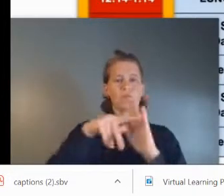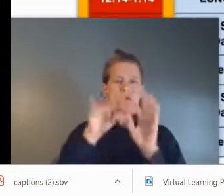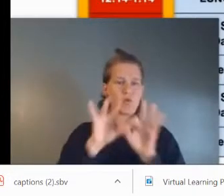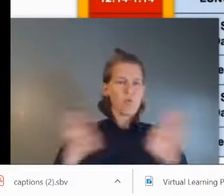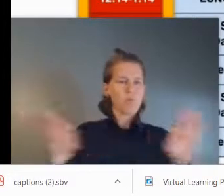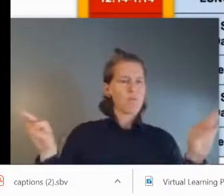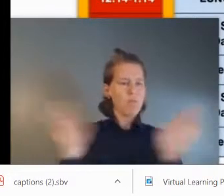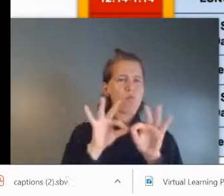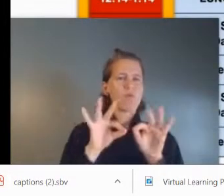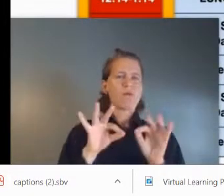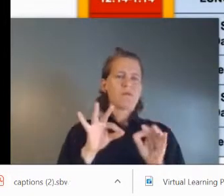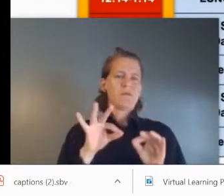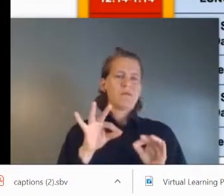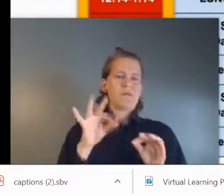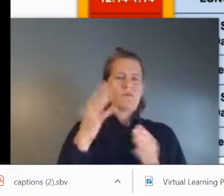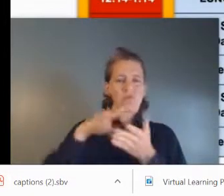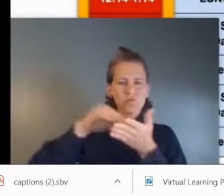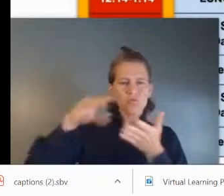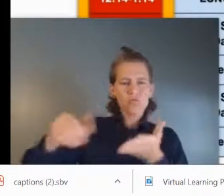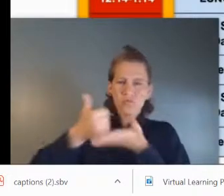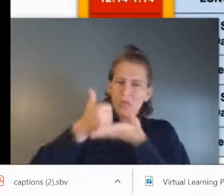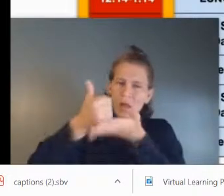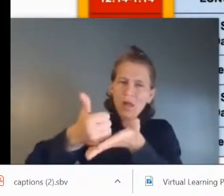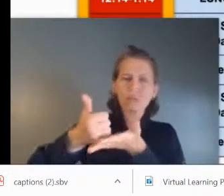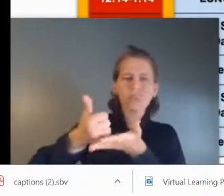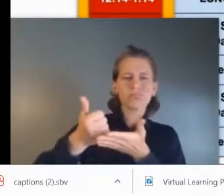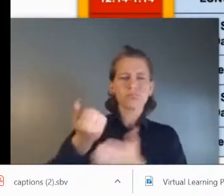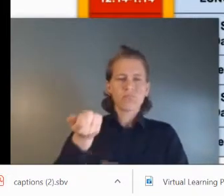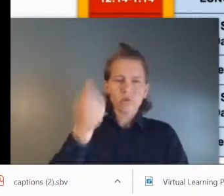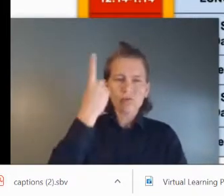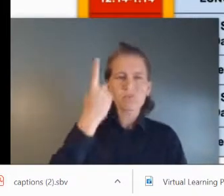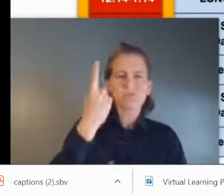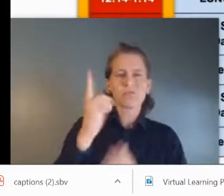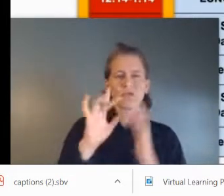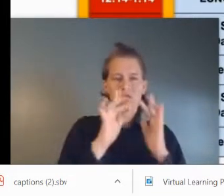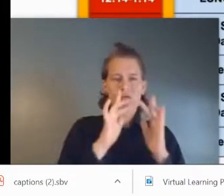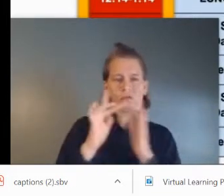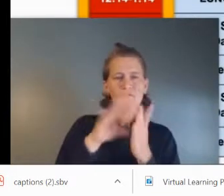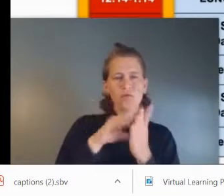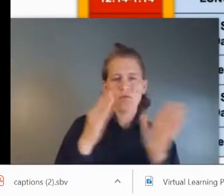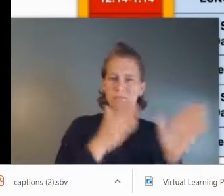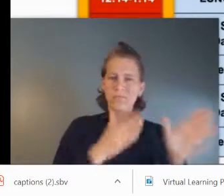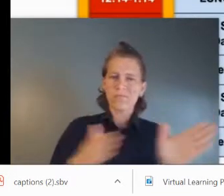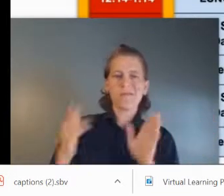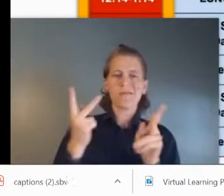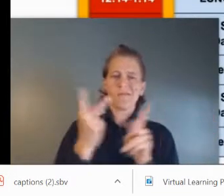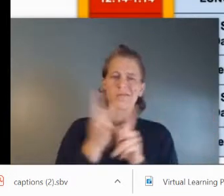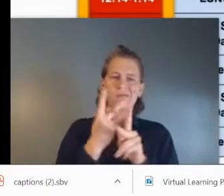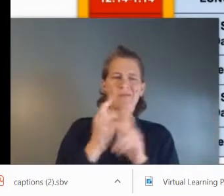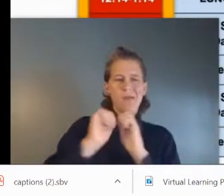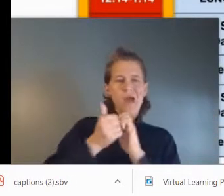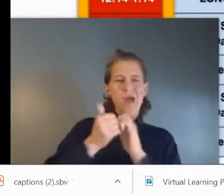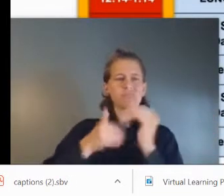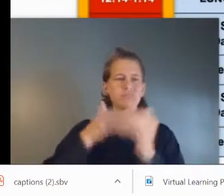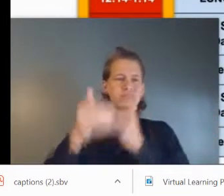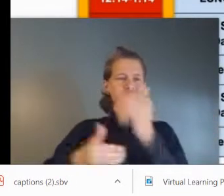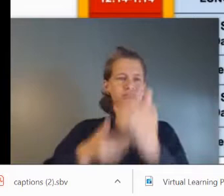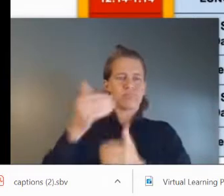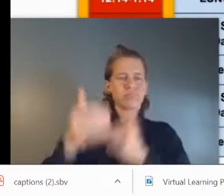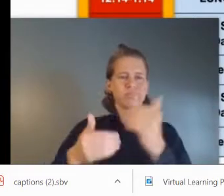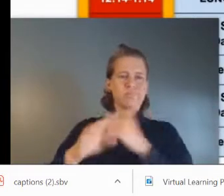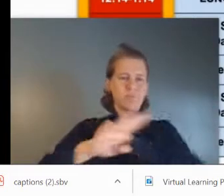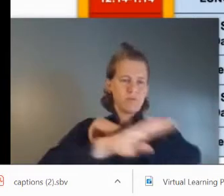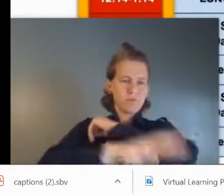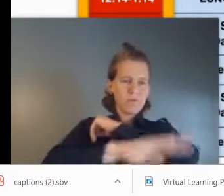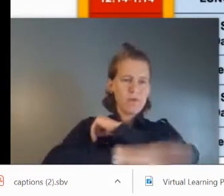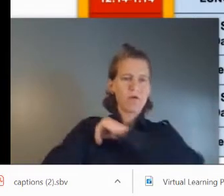expectations for the virtual learning plan, as well as how to navigate their schedule and manage their coursework. It is also critical for meeting district and state